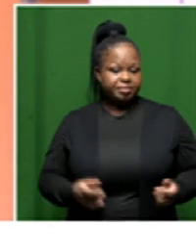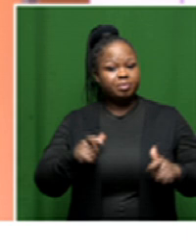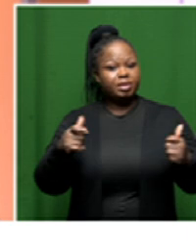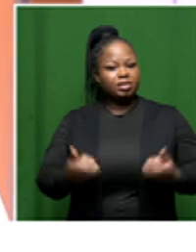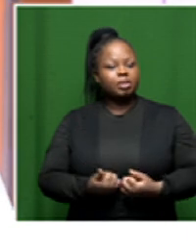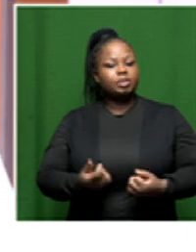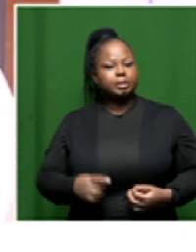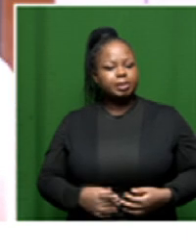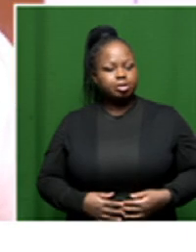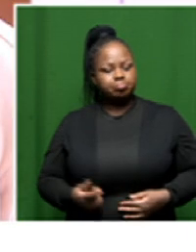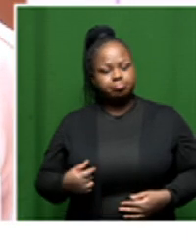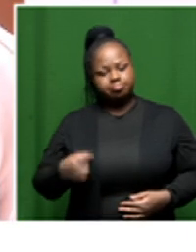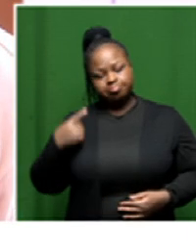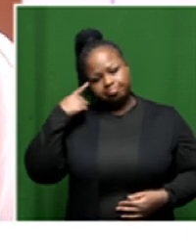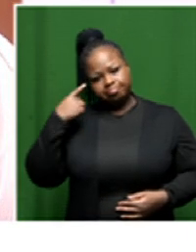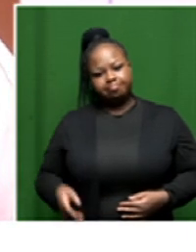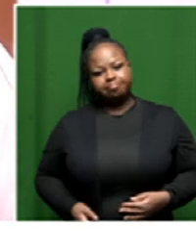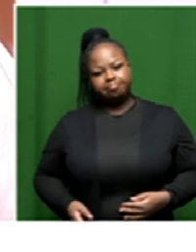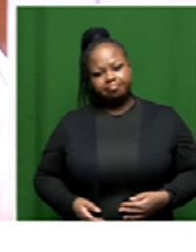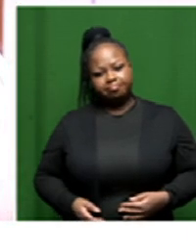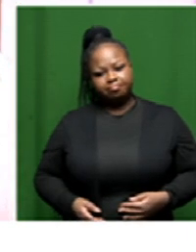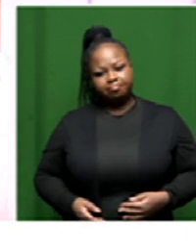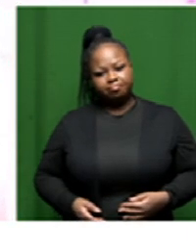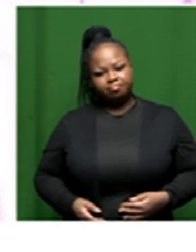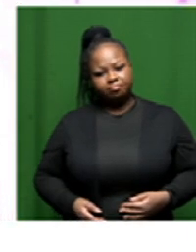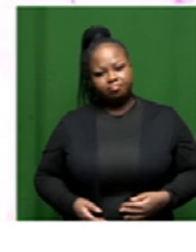is, I think,